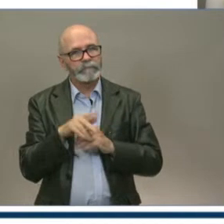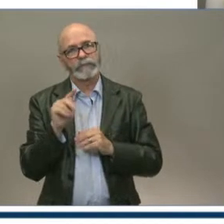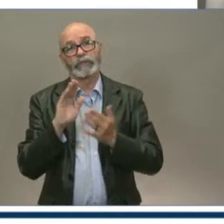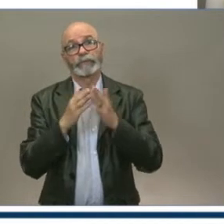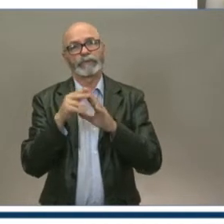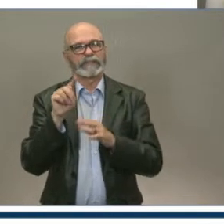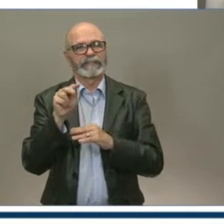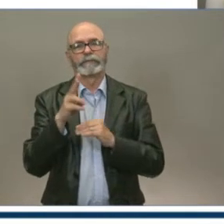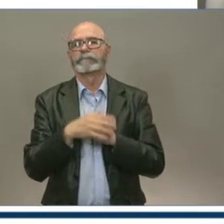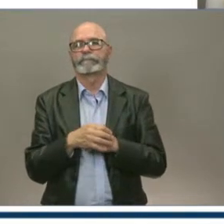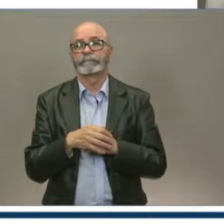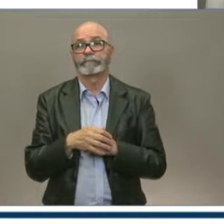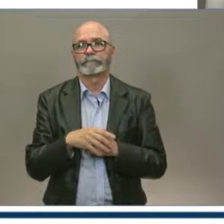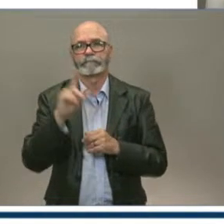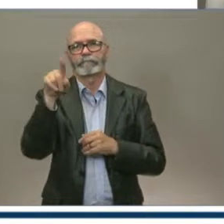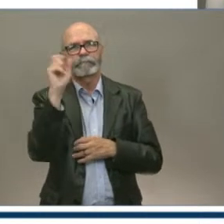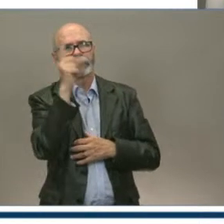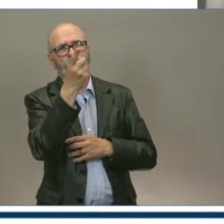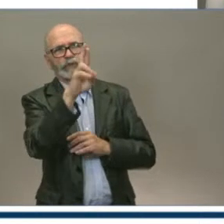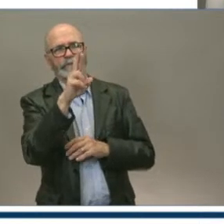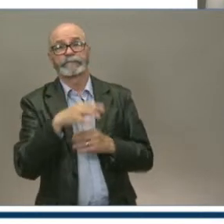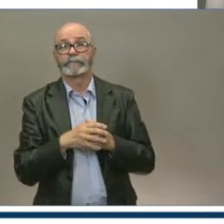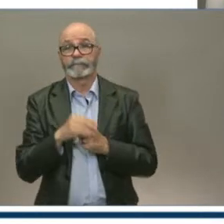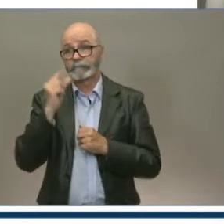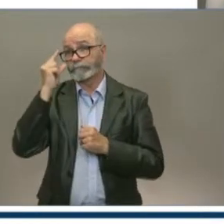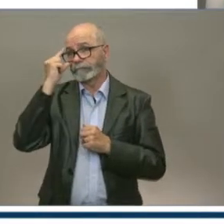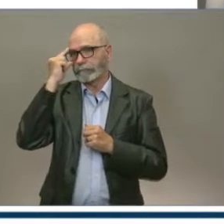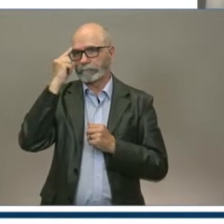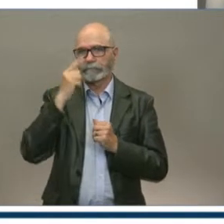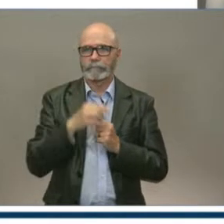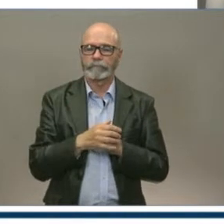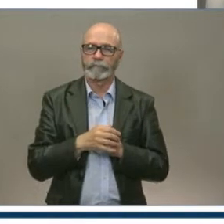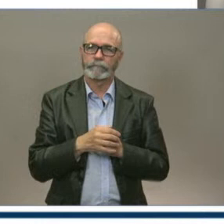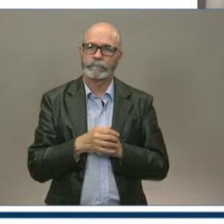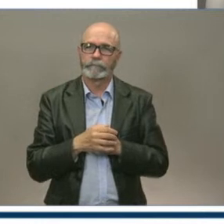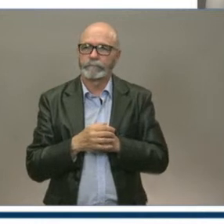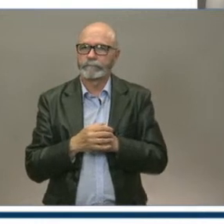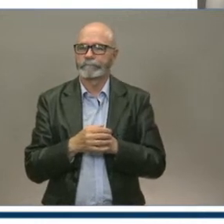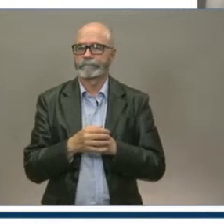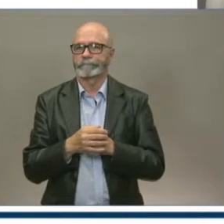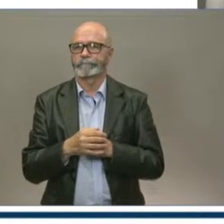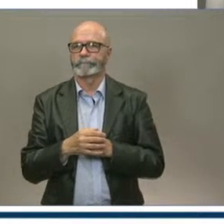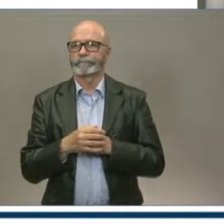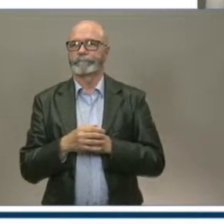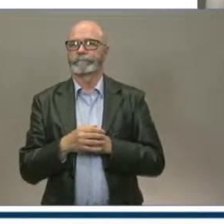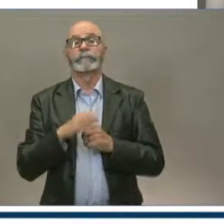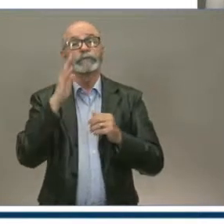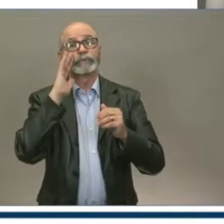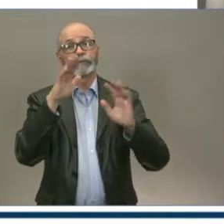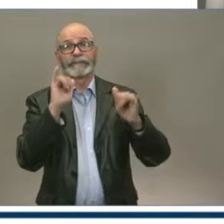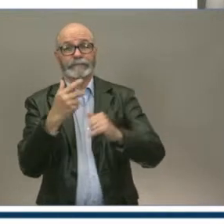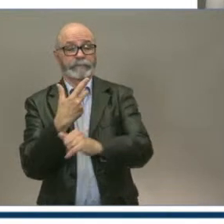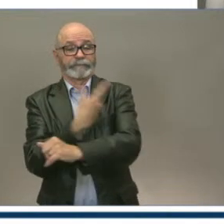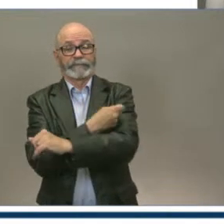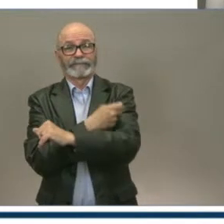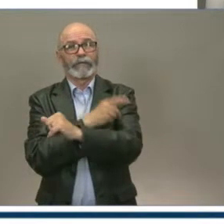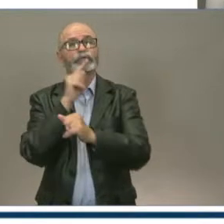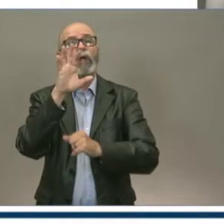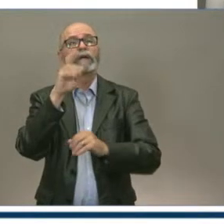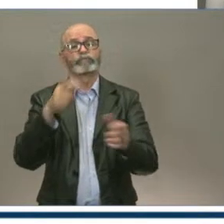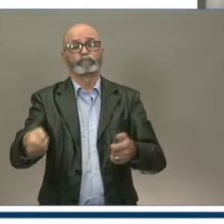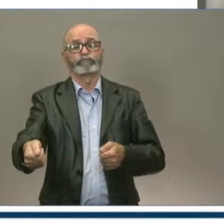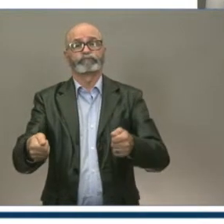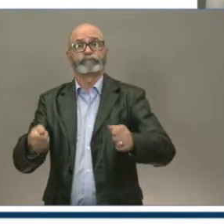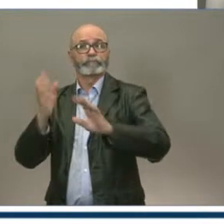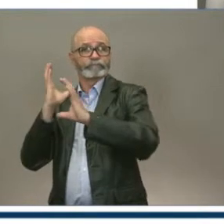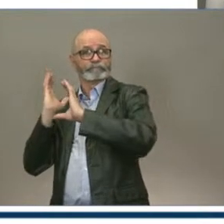some clarification from you on the issue of vaccinations for long-haul truckers? And in particular, you'd mentioned near the tail